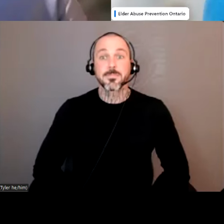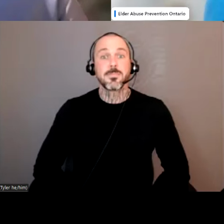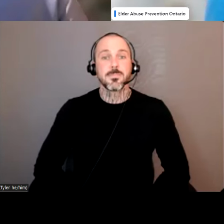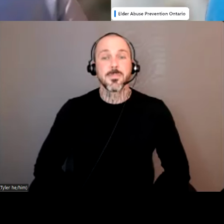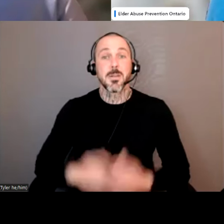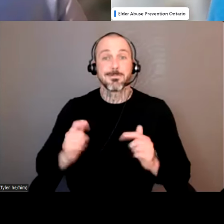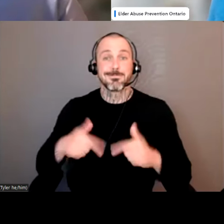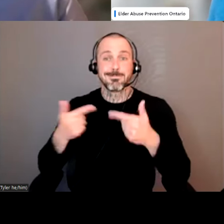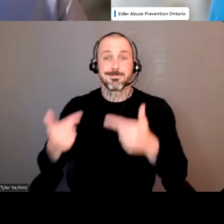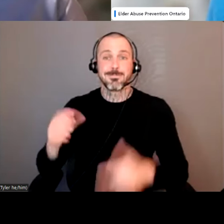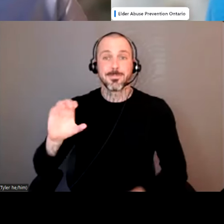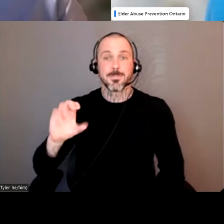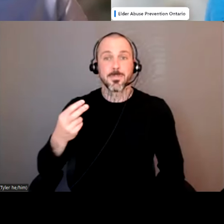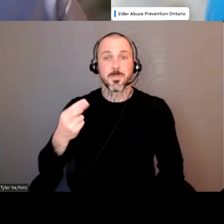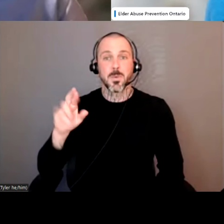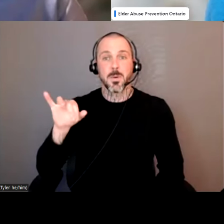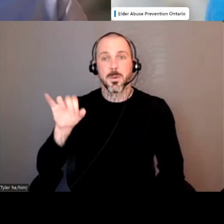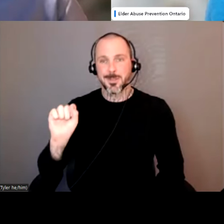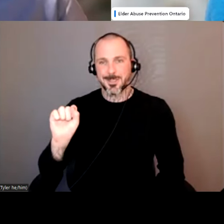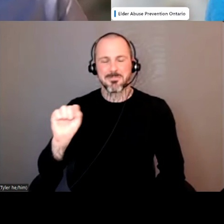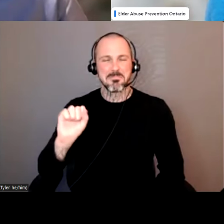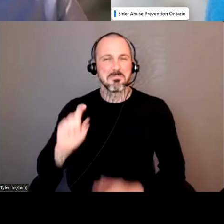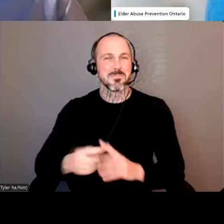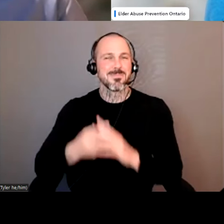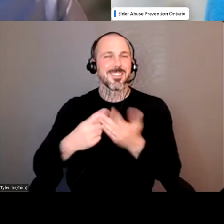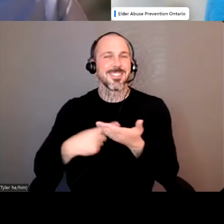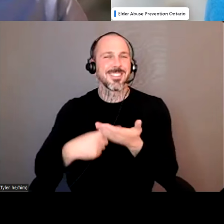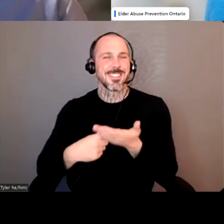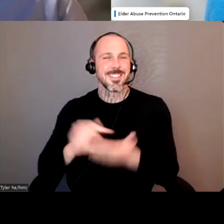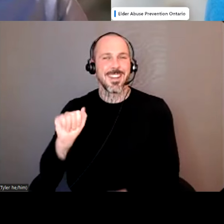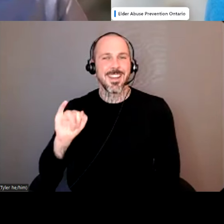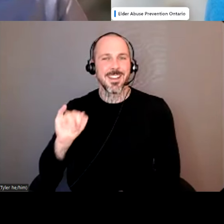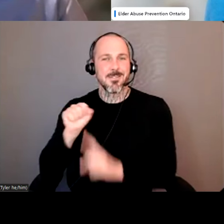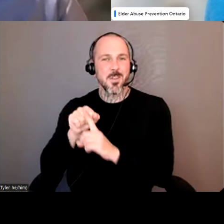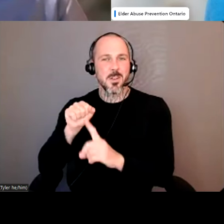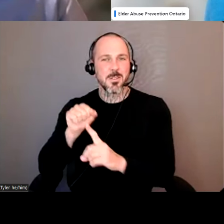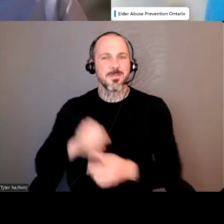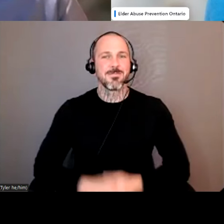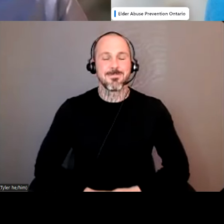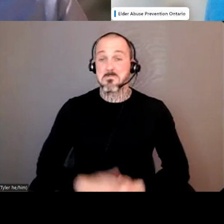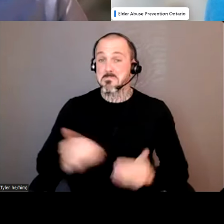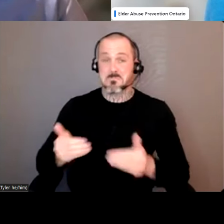the presentation on AI frauds, and I will let her start the session.